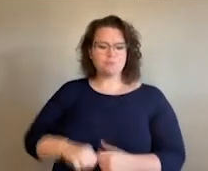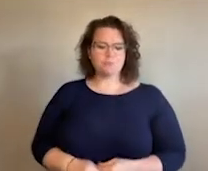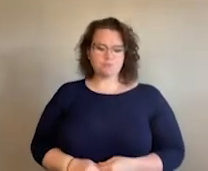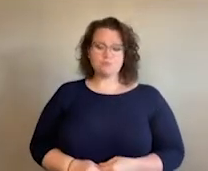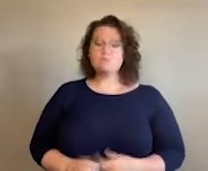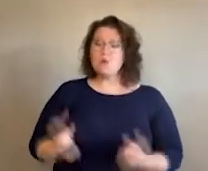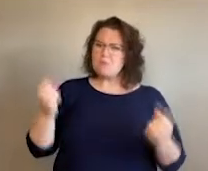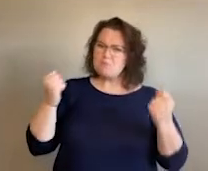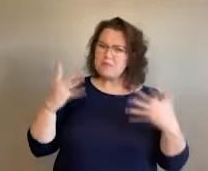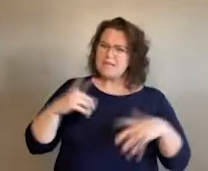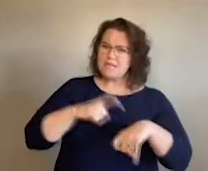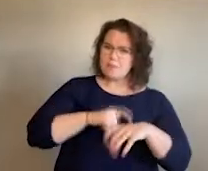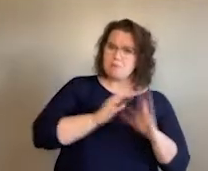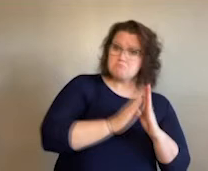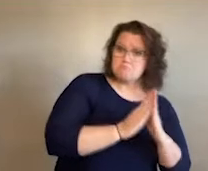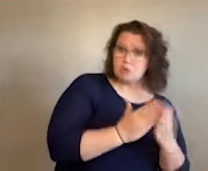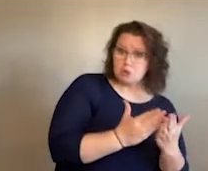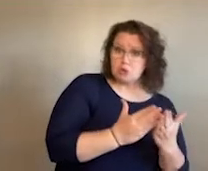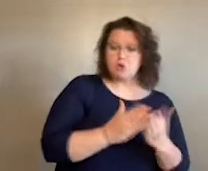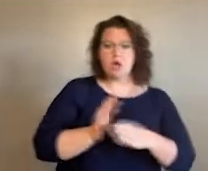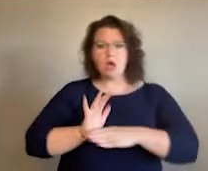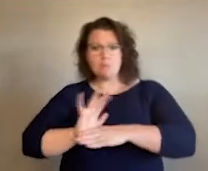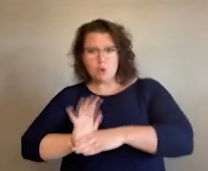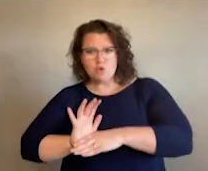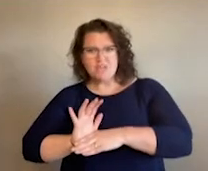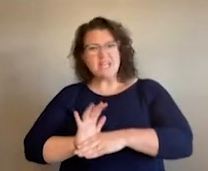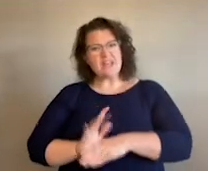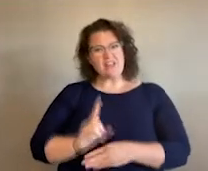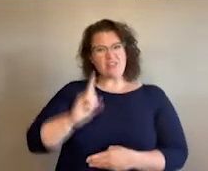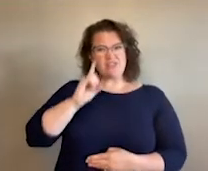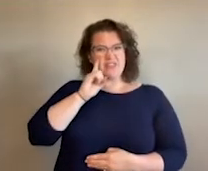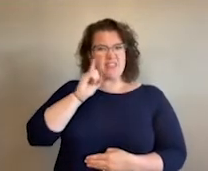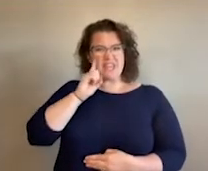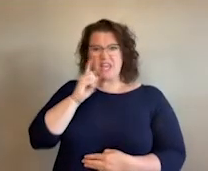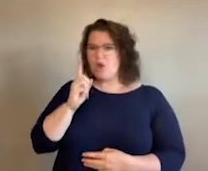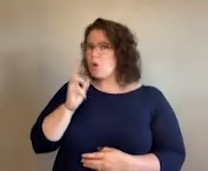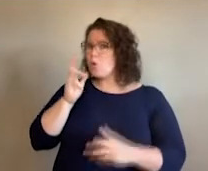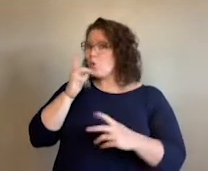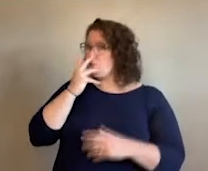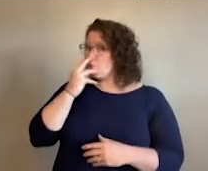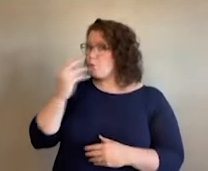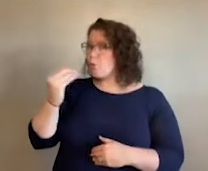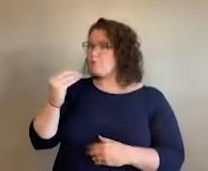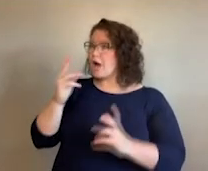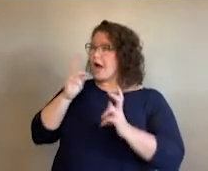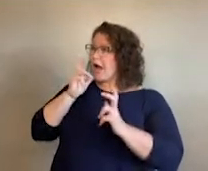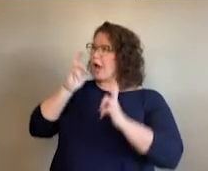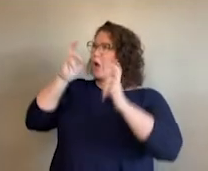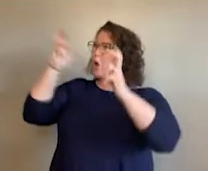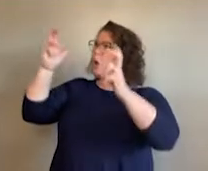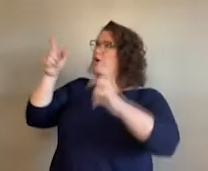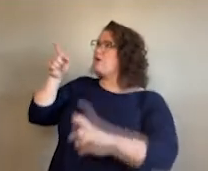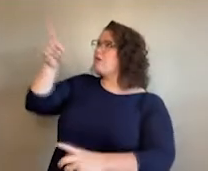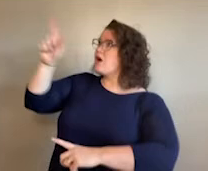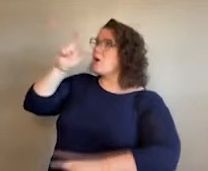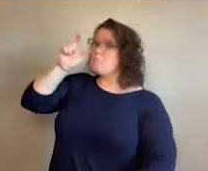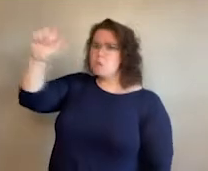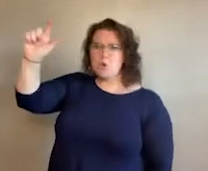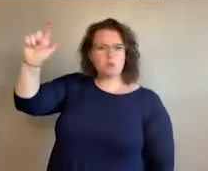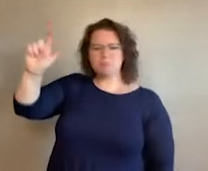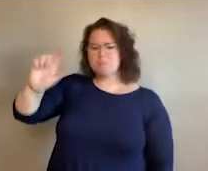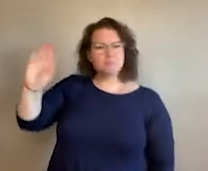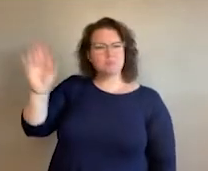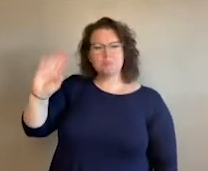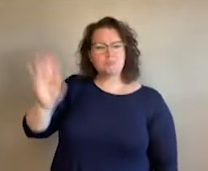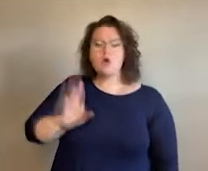books or movies, we see that it looks like that wolves are howling at the moon, but they're actually just howling at one another so they